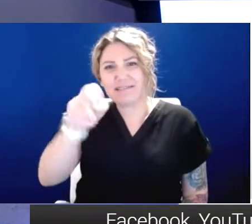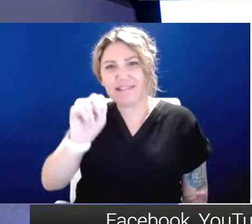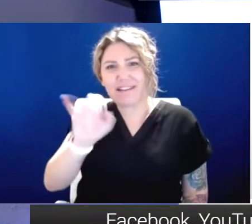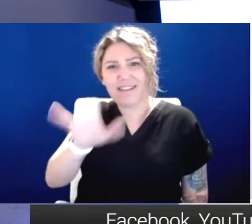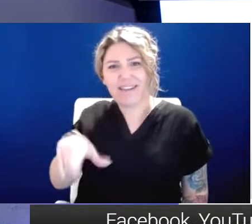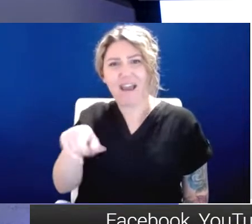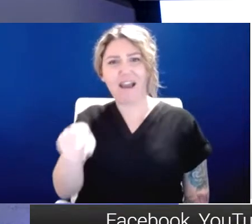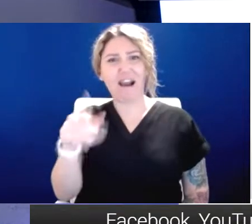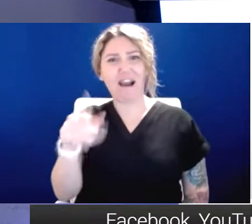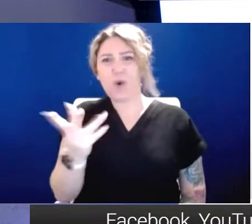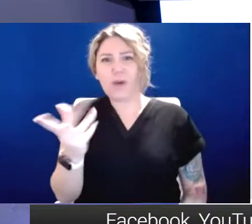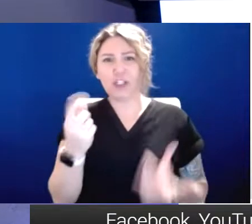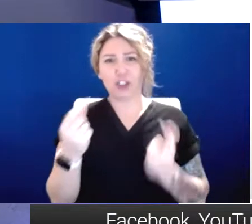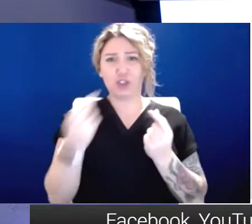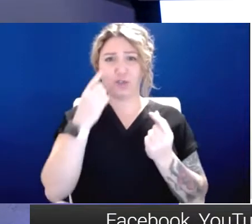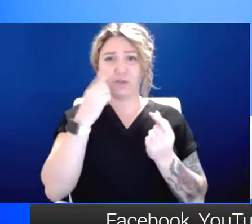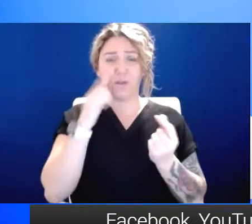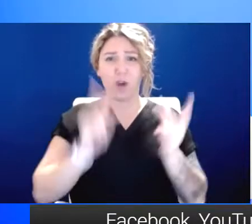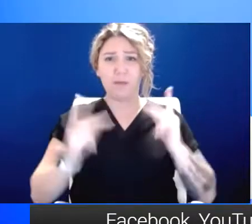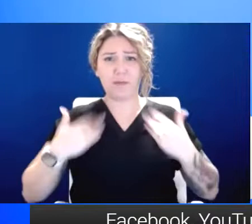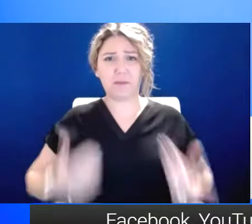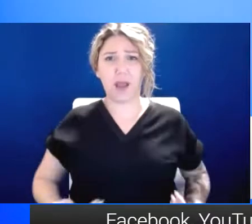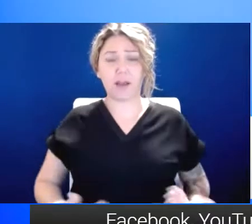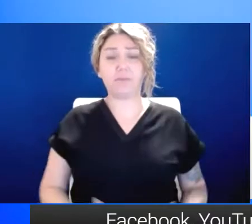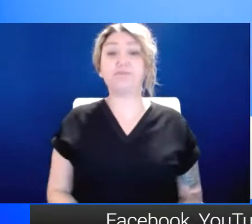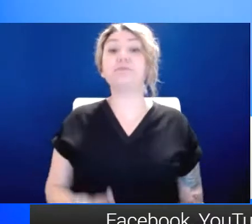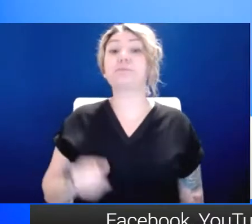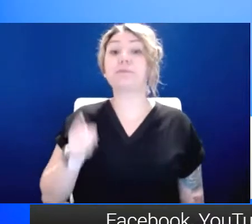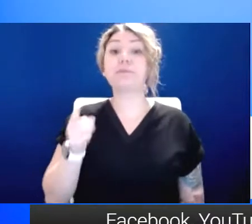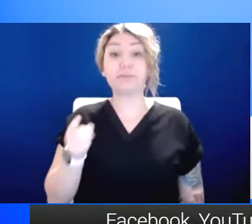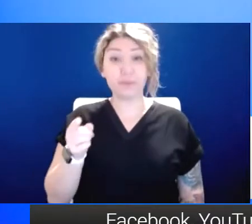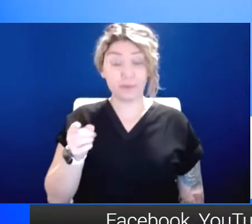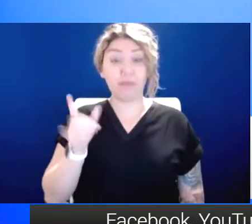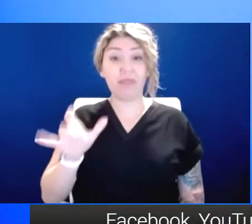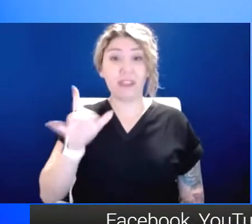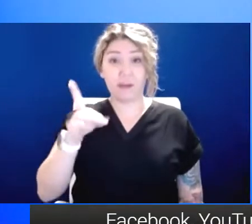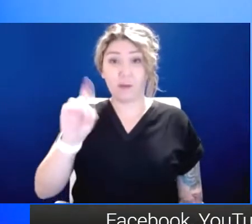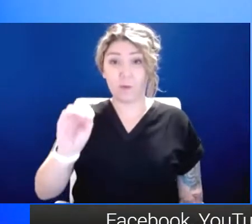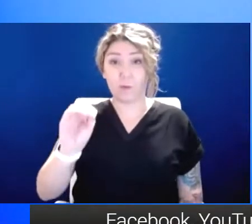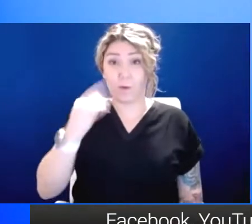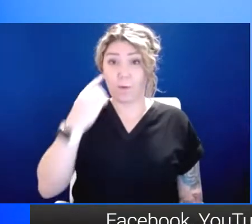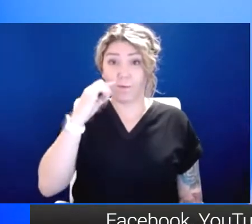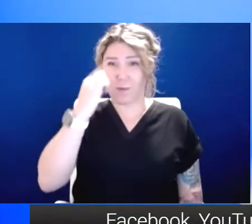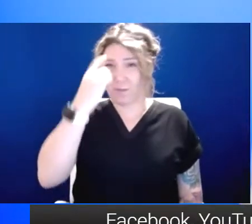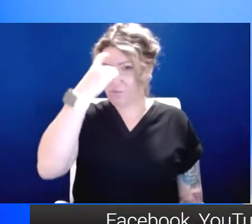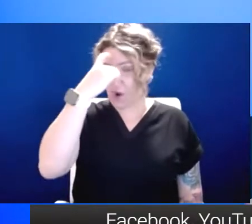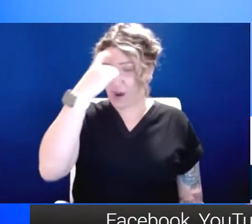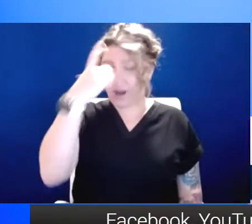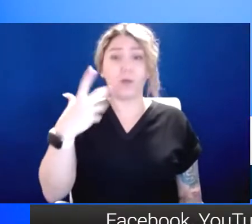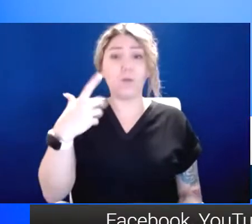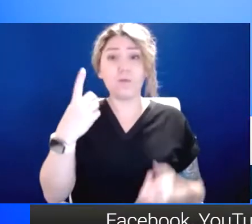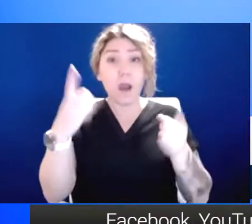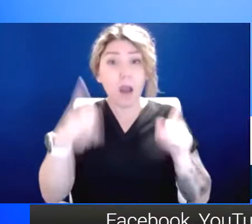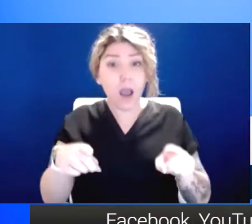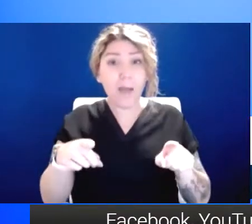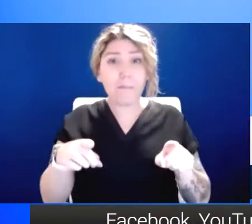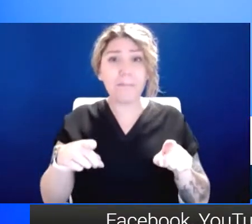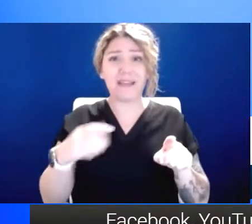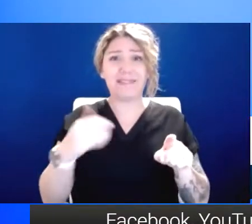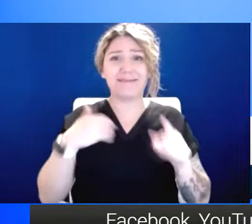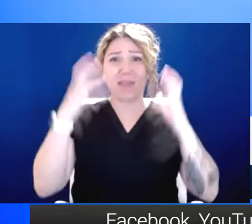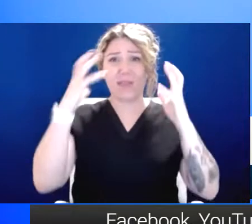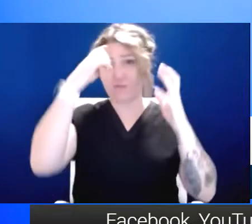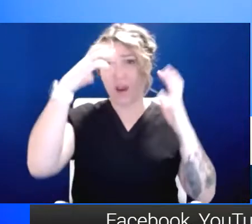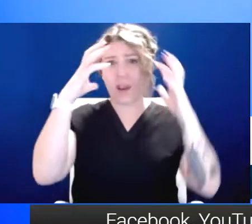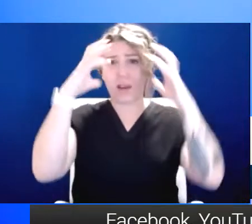doing to someone's body? Yes. Parkinson's disease is a disorder of the brain. What happens is there are cells in the brain that are